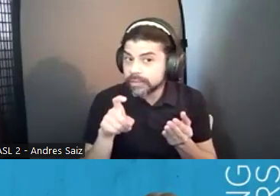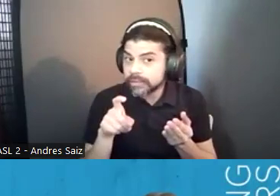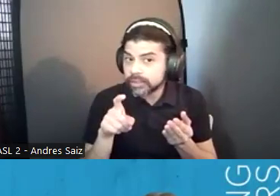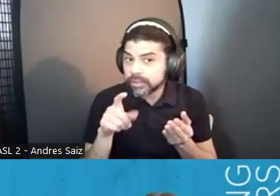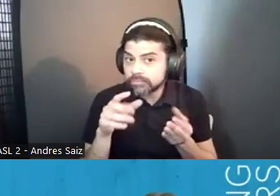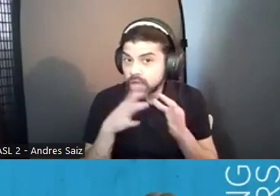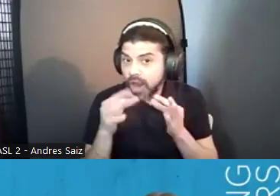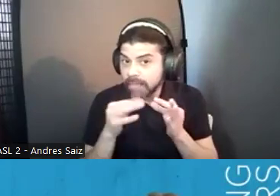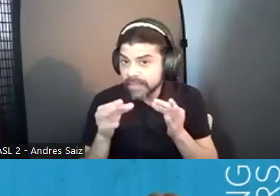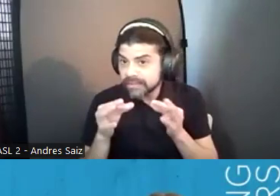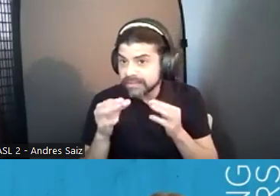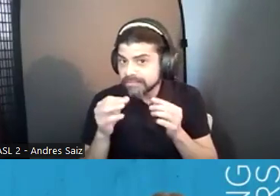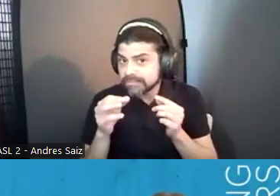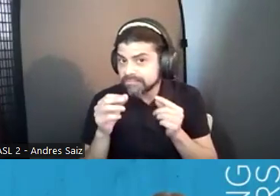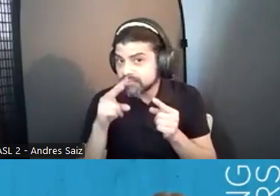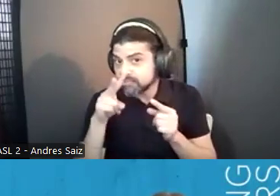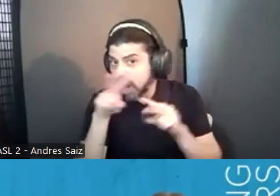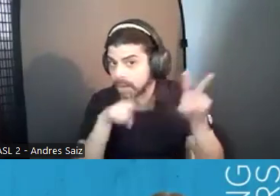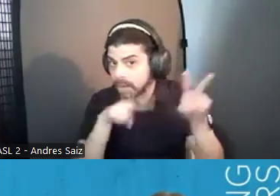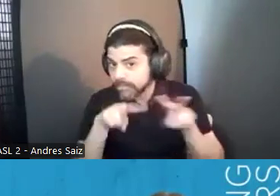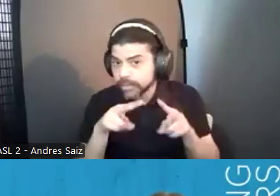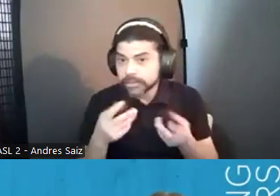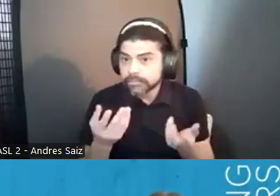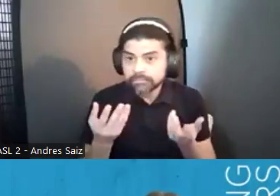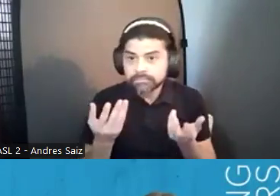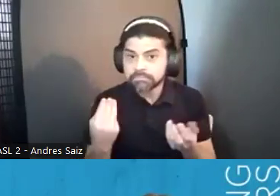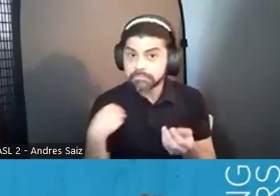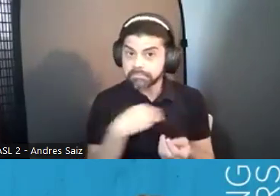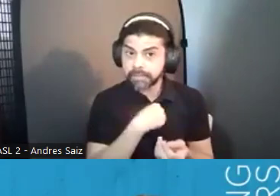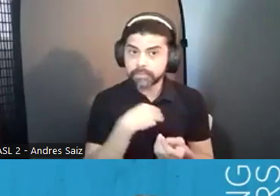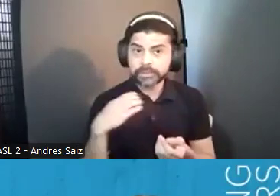from anybody, any members of the Impact Committee.